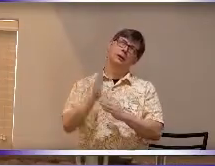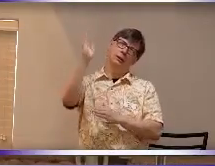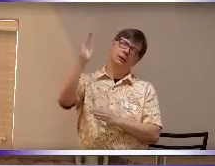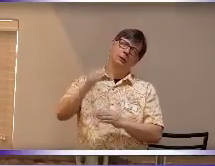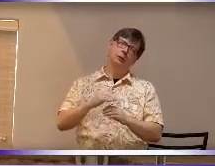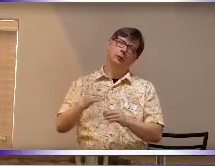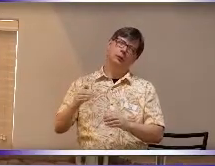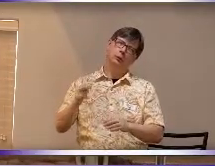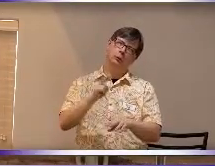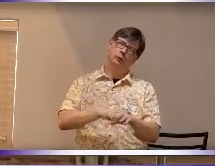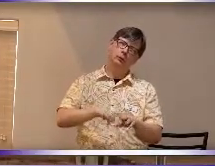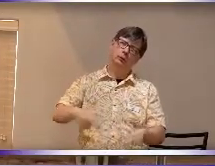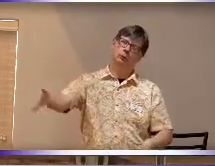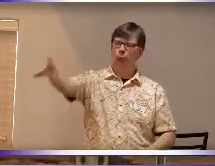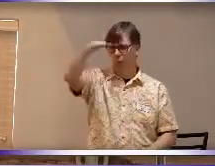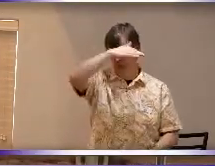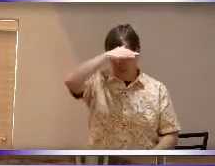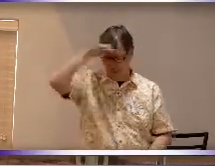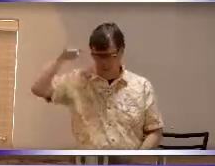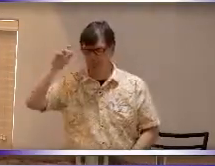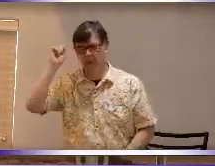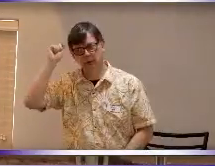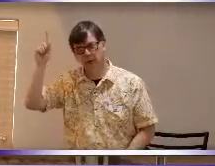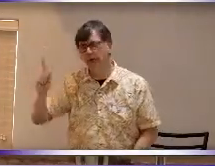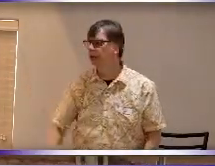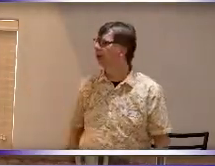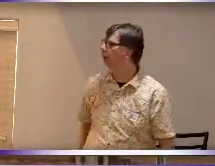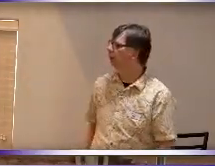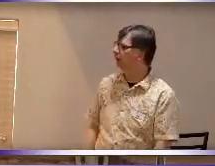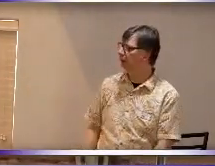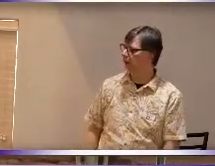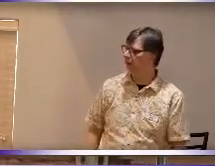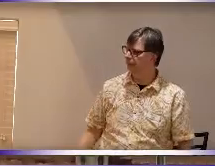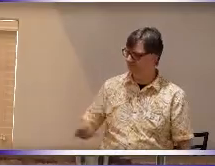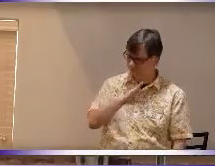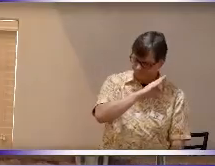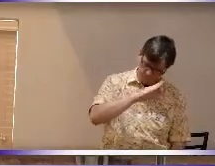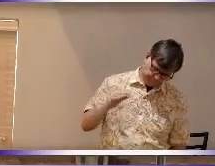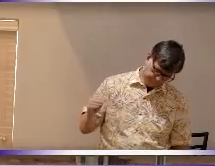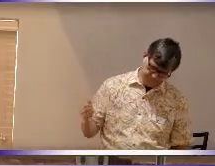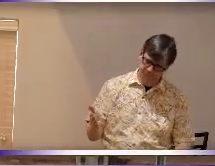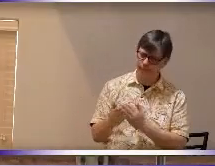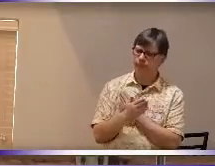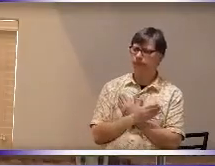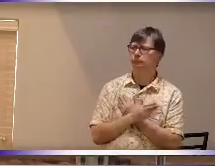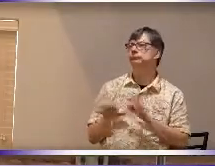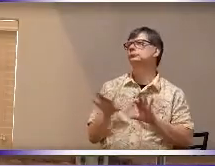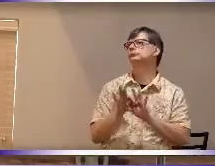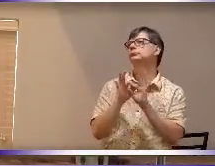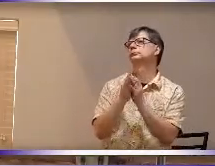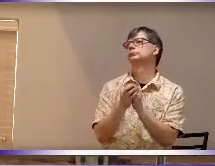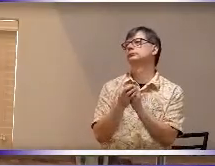image? What memories does it jog? Diapers. And the love of family,